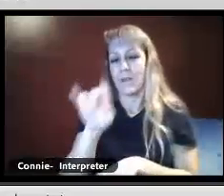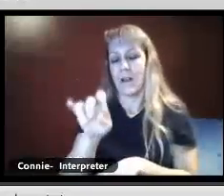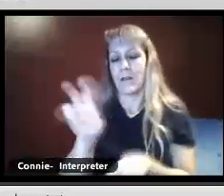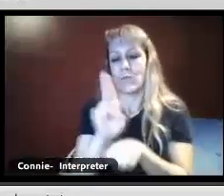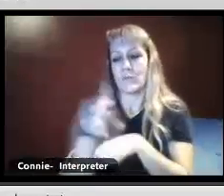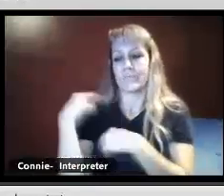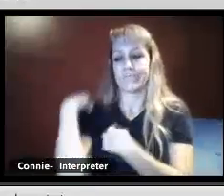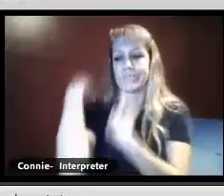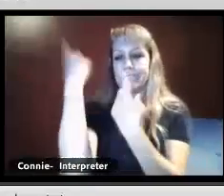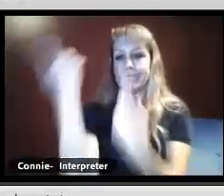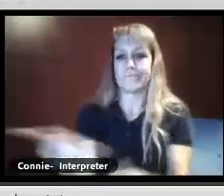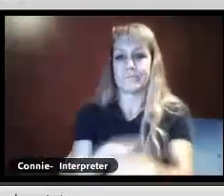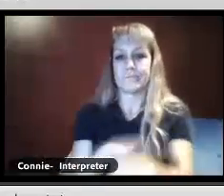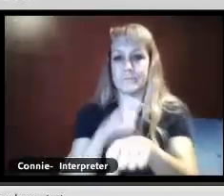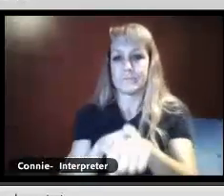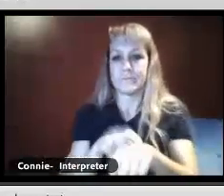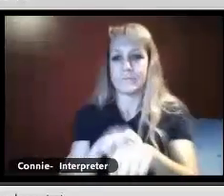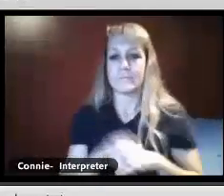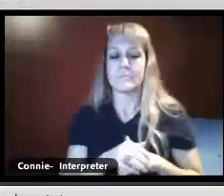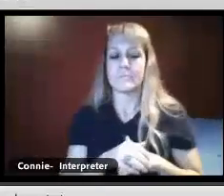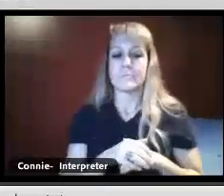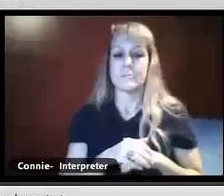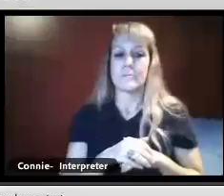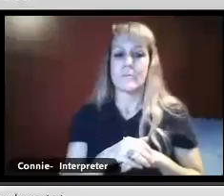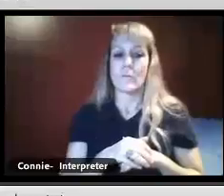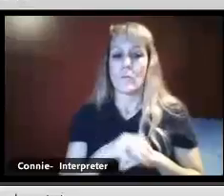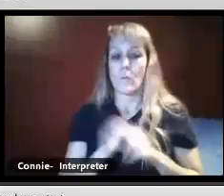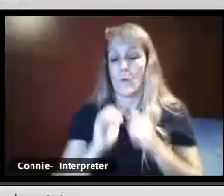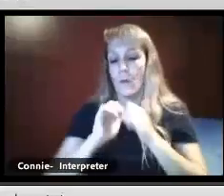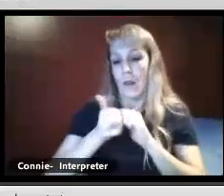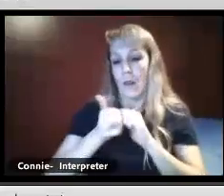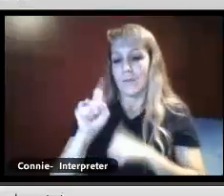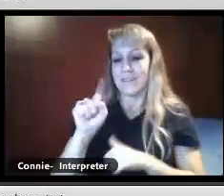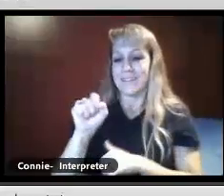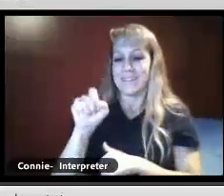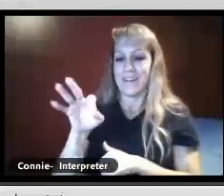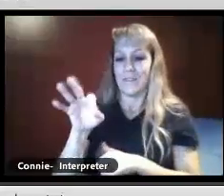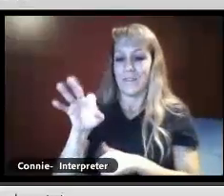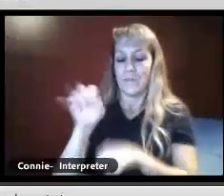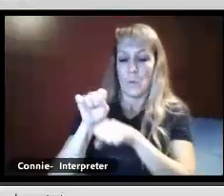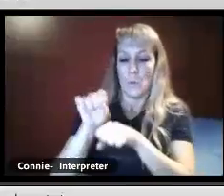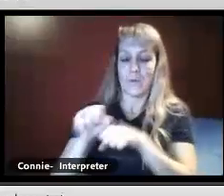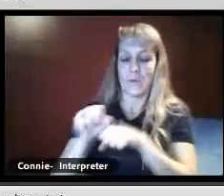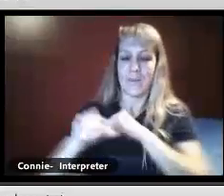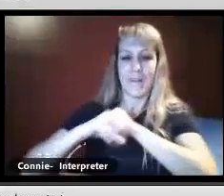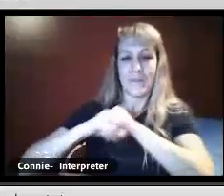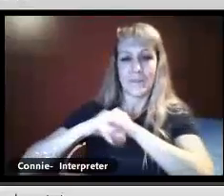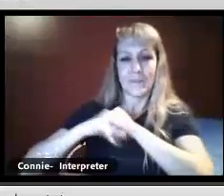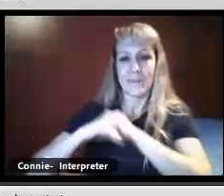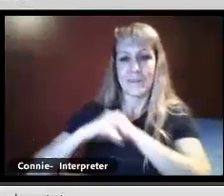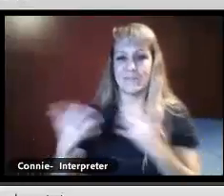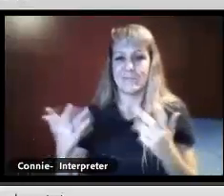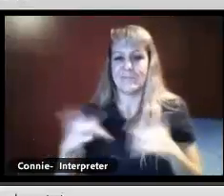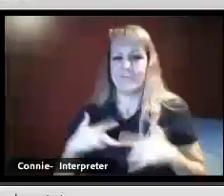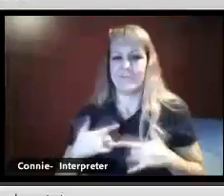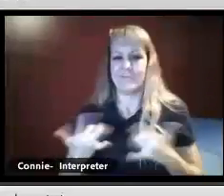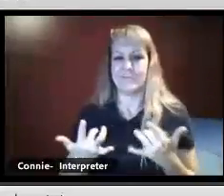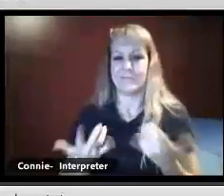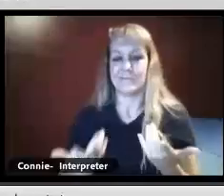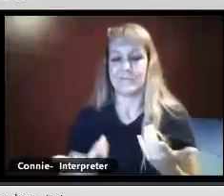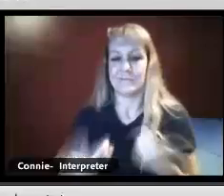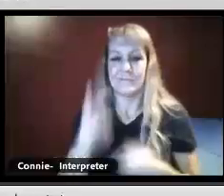time. And you'll notice when you go to How Stuff Works, there's advertising. And you may wonder, well, what's up with this? I'm always suspicious